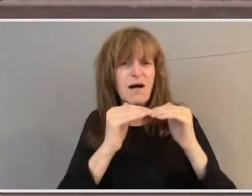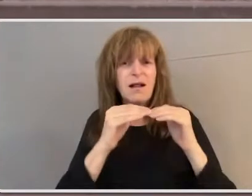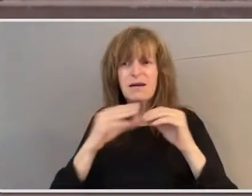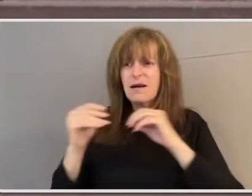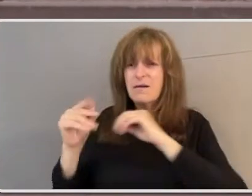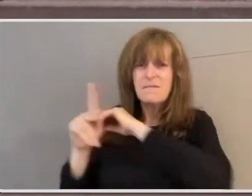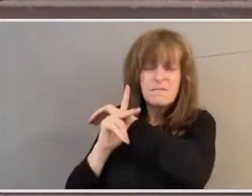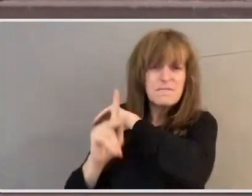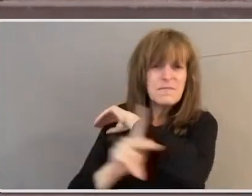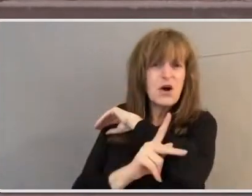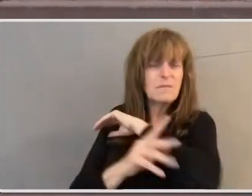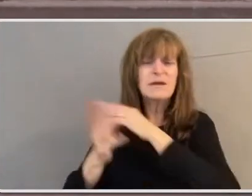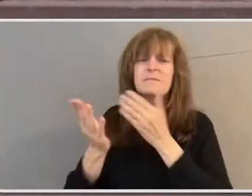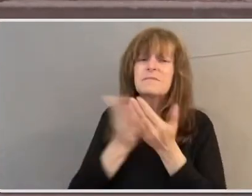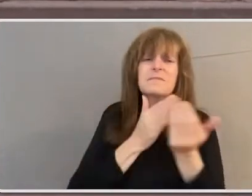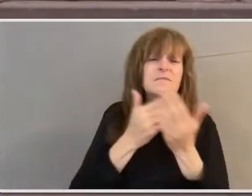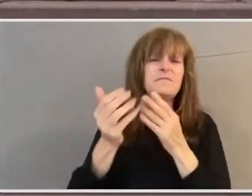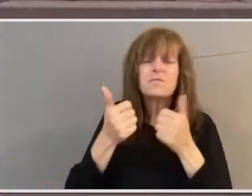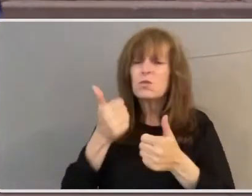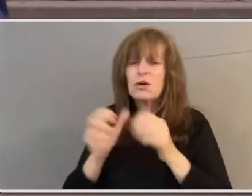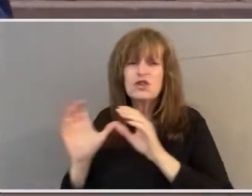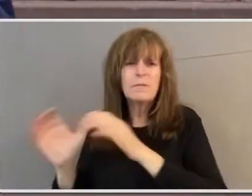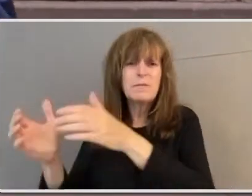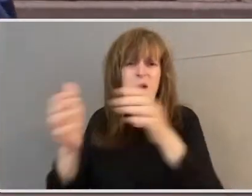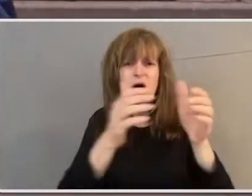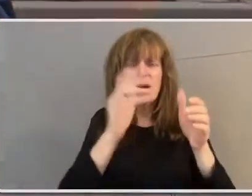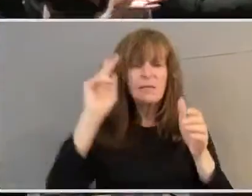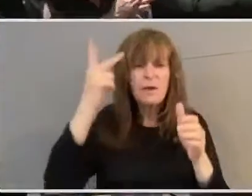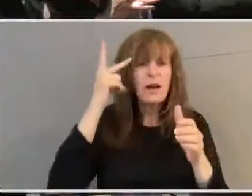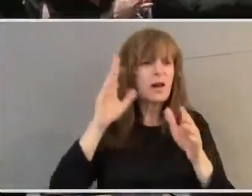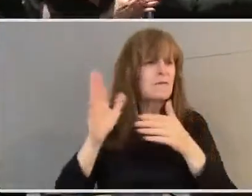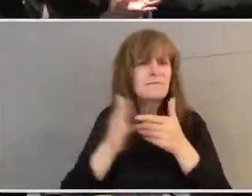to, congratulations. Thank you.